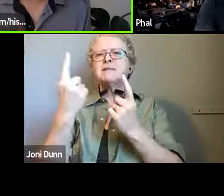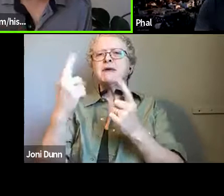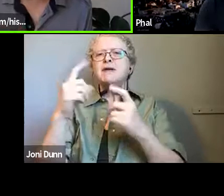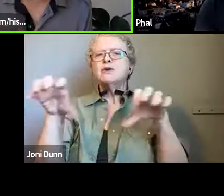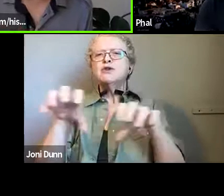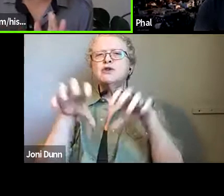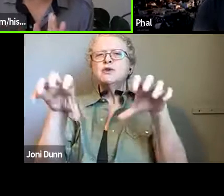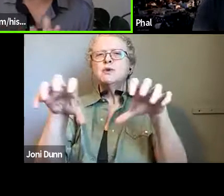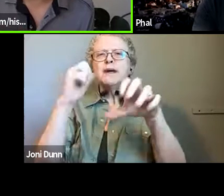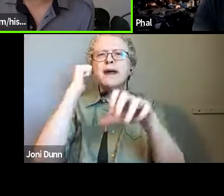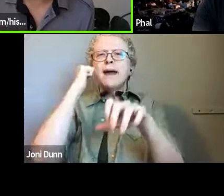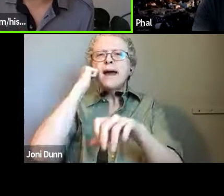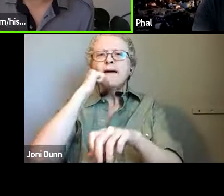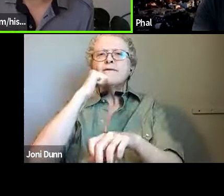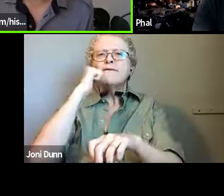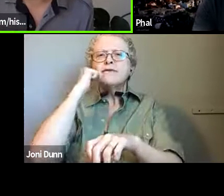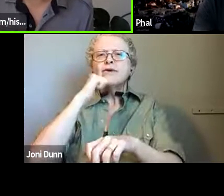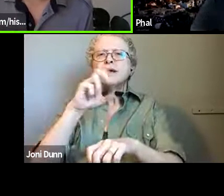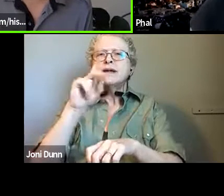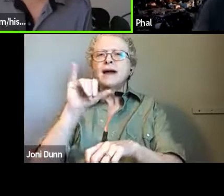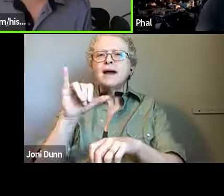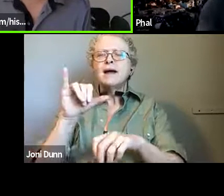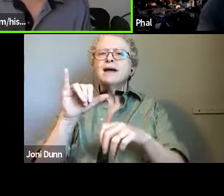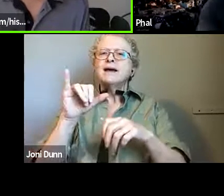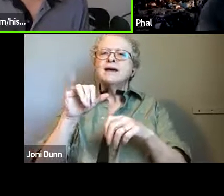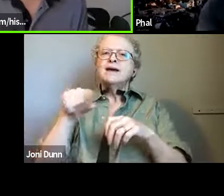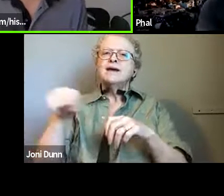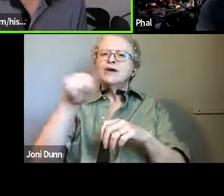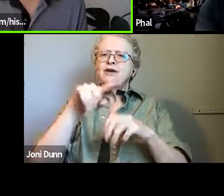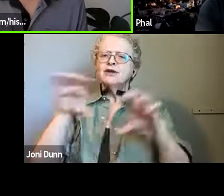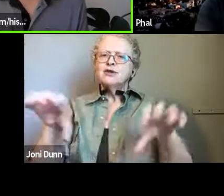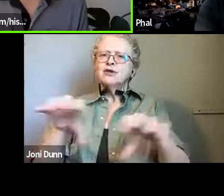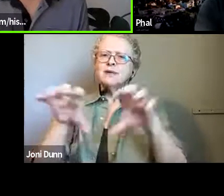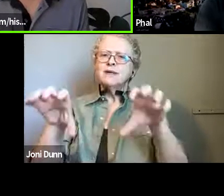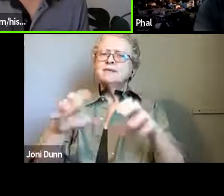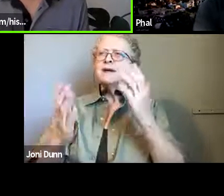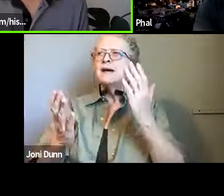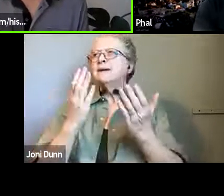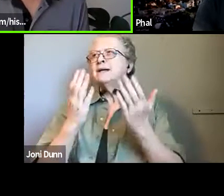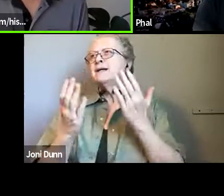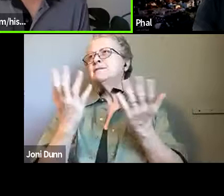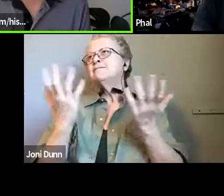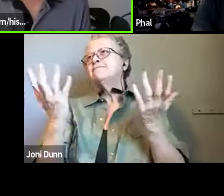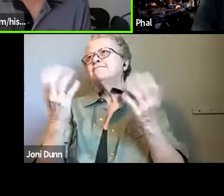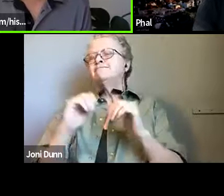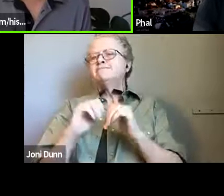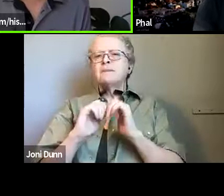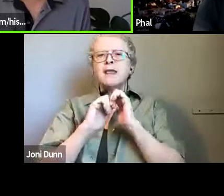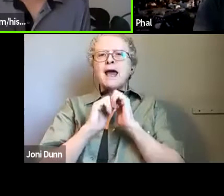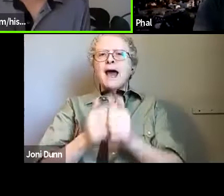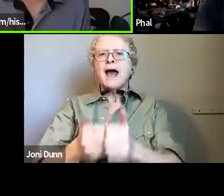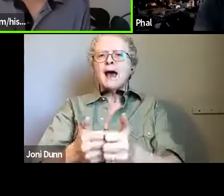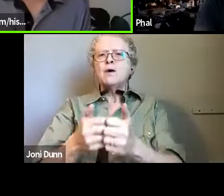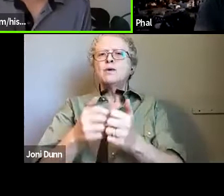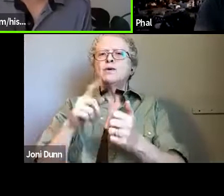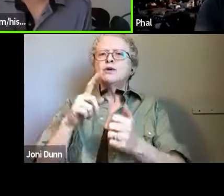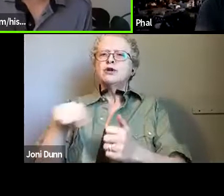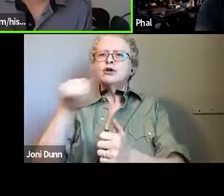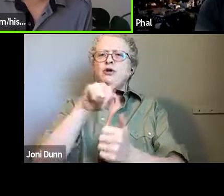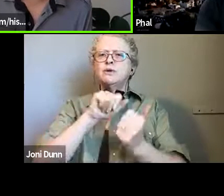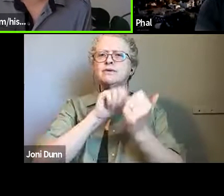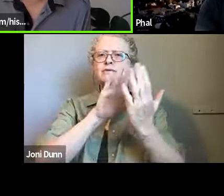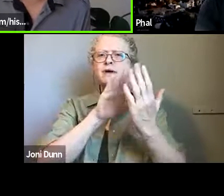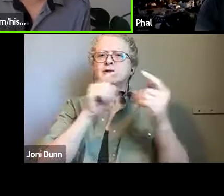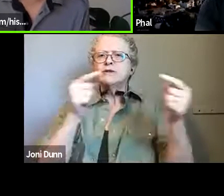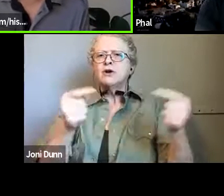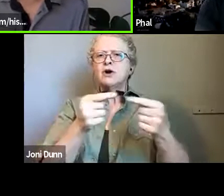your organization. So around maybe how you actually address harm. You know, how do you build alternatives to the